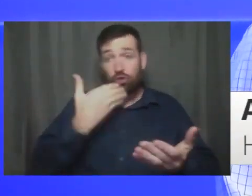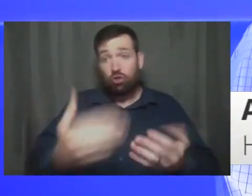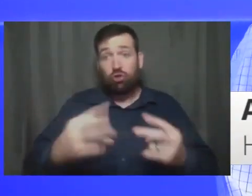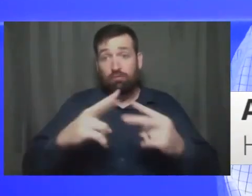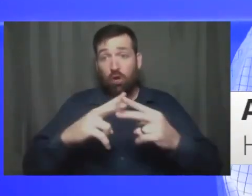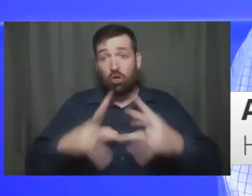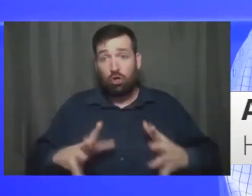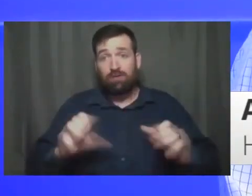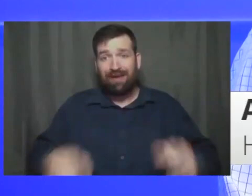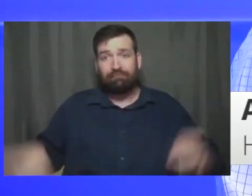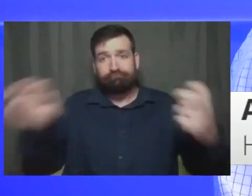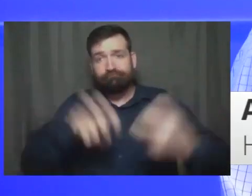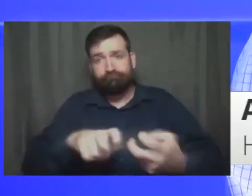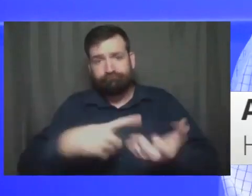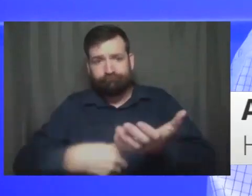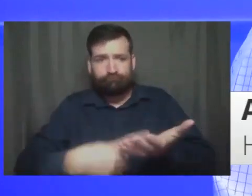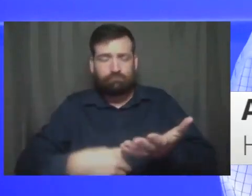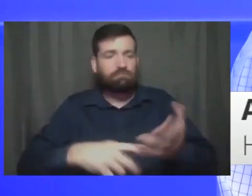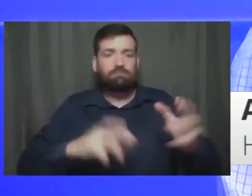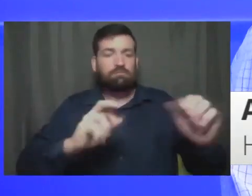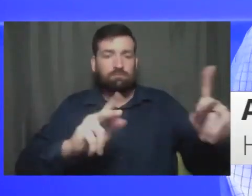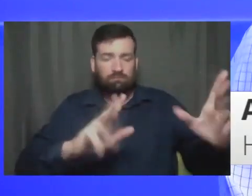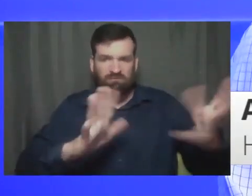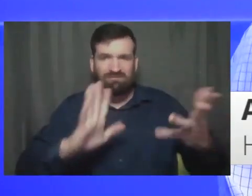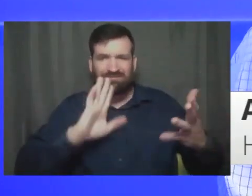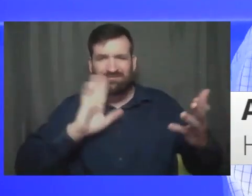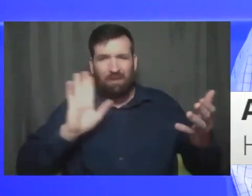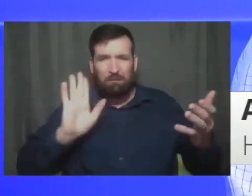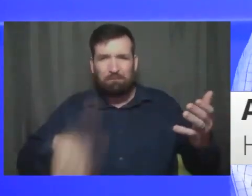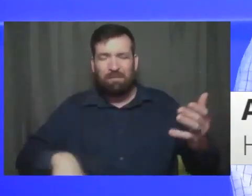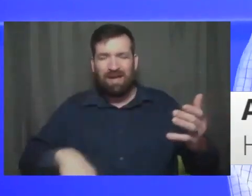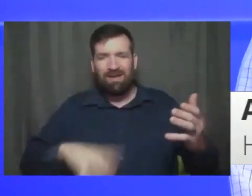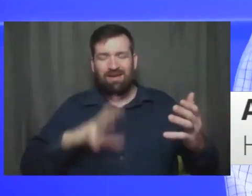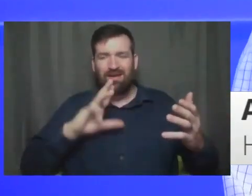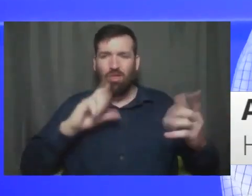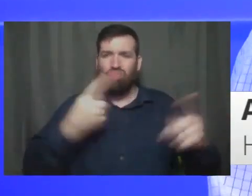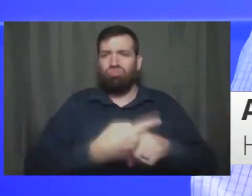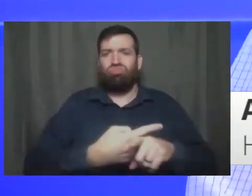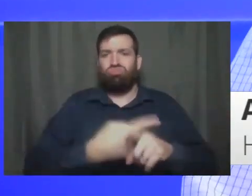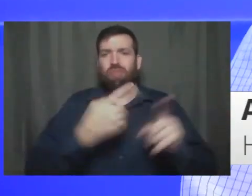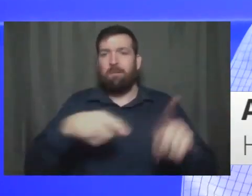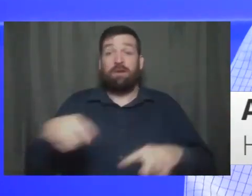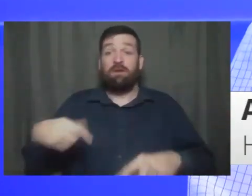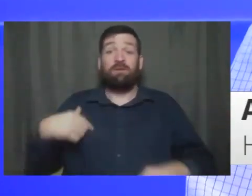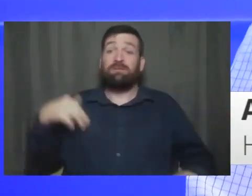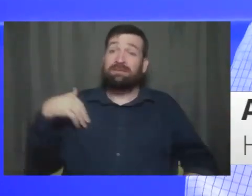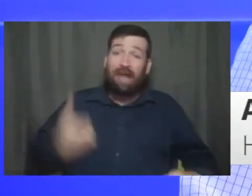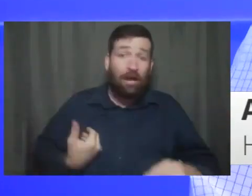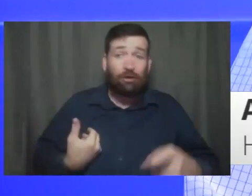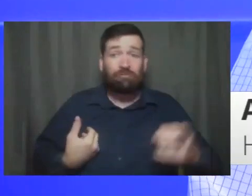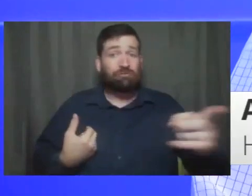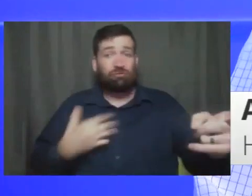you, right? You can say, all right, we're in a bad rut. What is happening here? Okay, well, I'm tired and you're hungry, so we're hangry together,